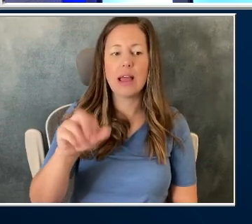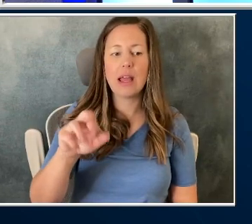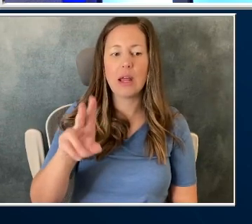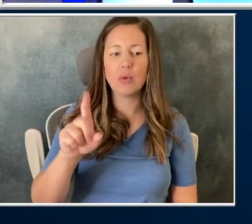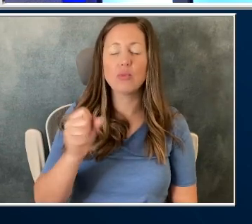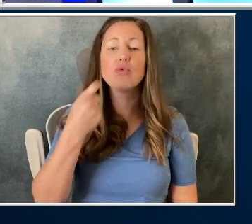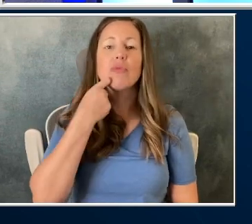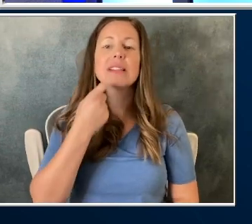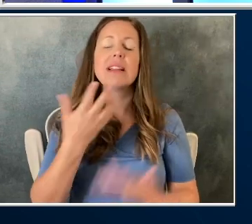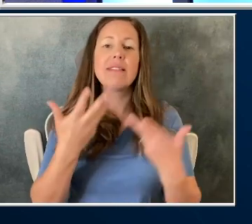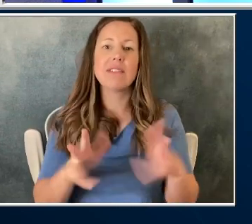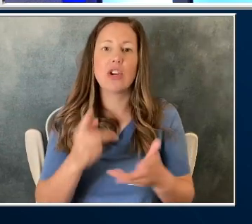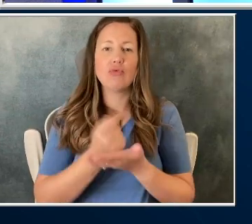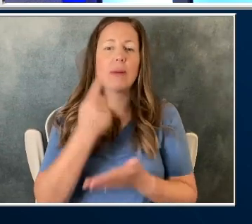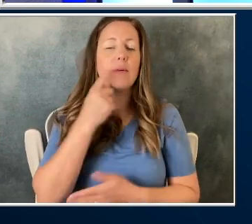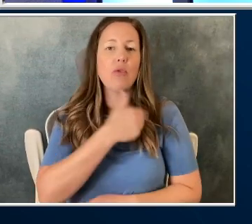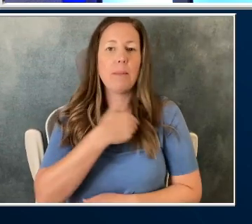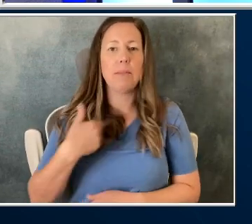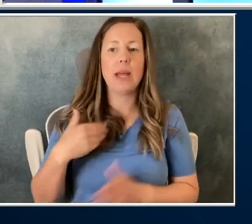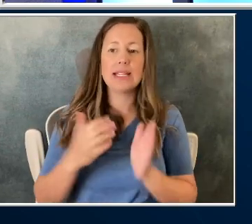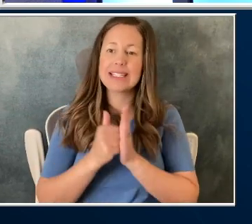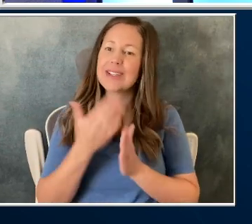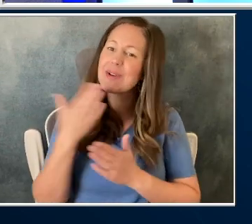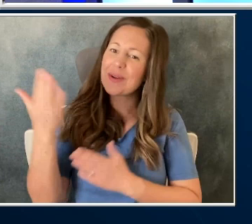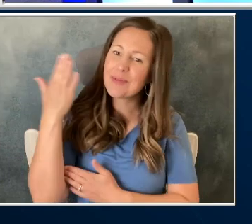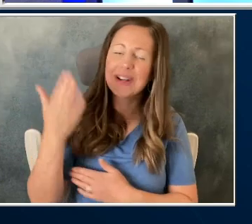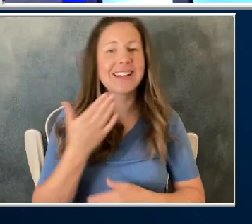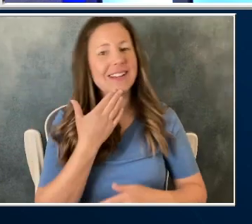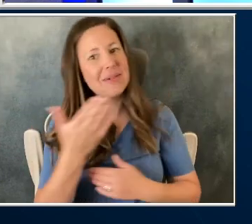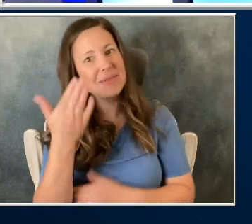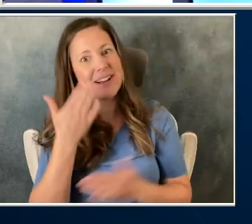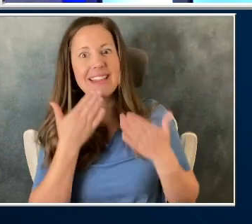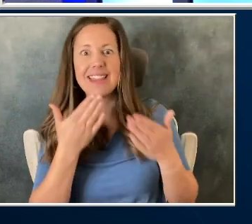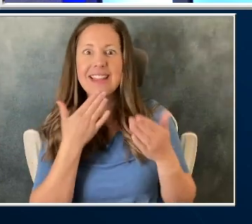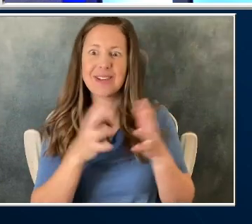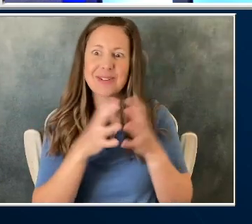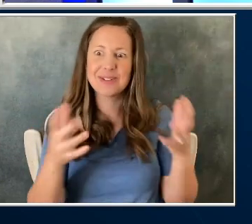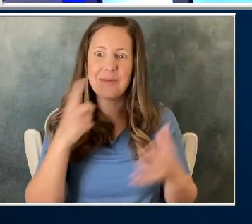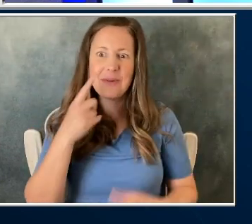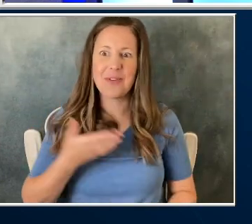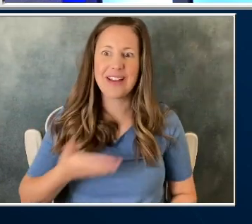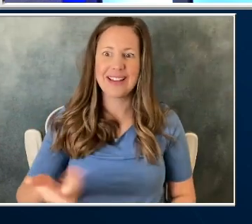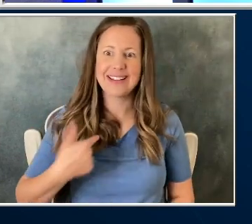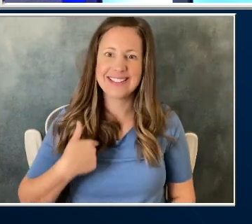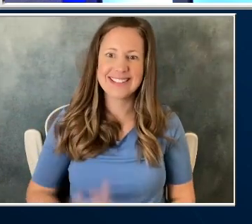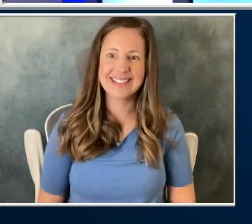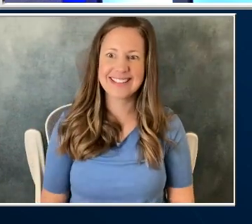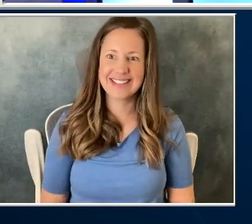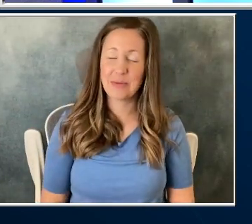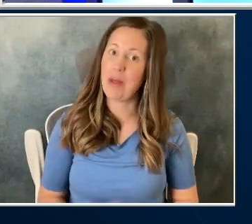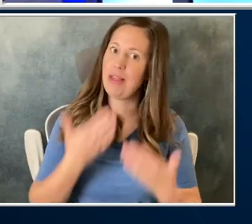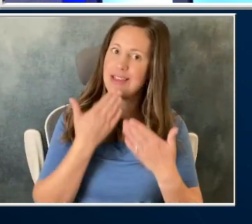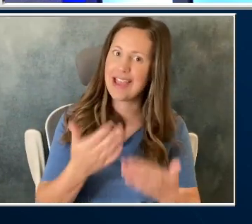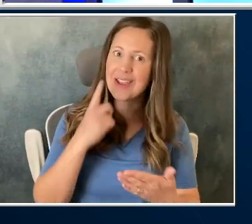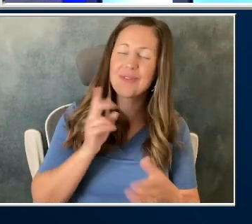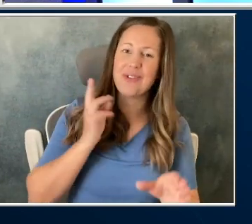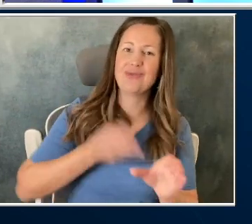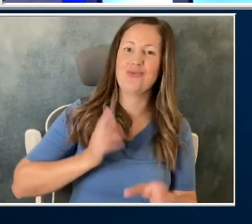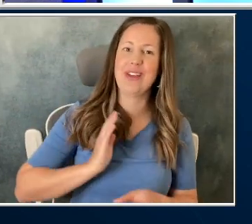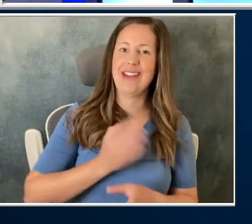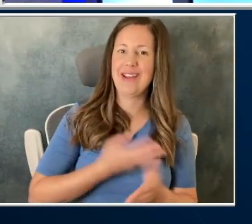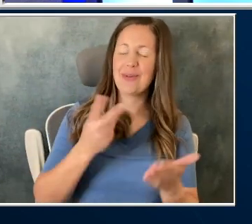Good morning, Tamara. Good morning. Thank you so much for having me. Well, thank you for being on our program